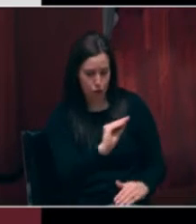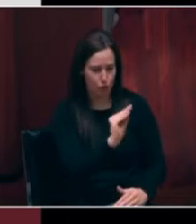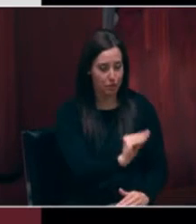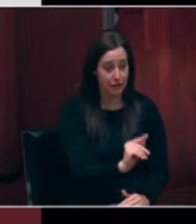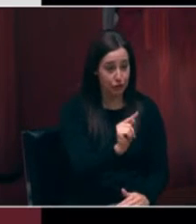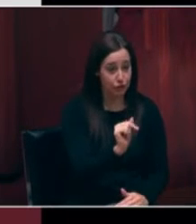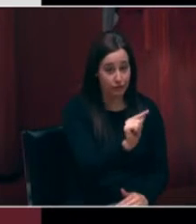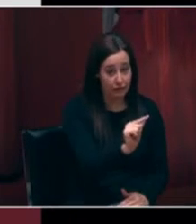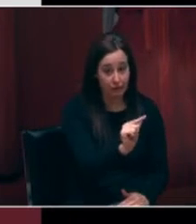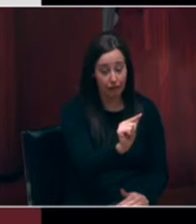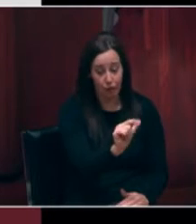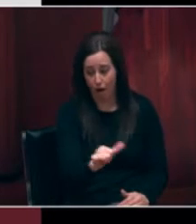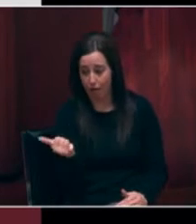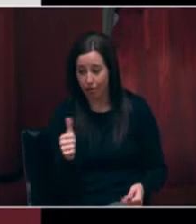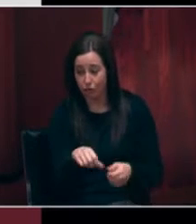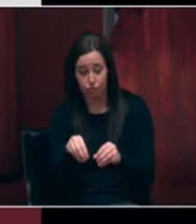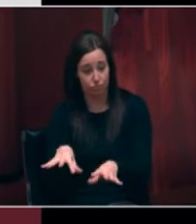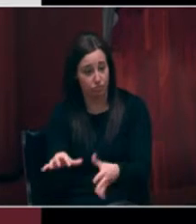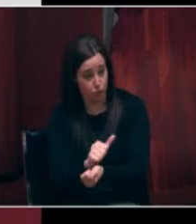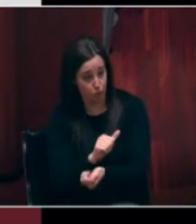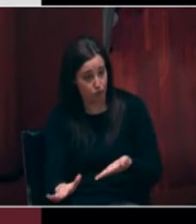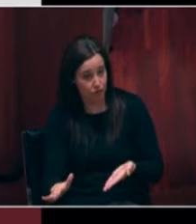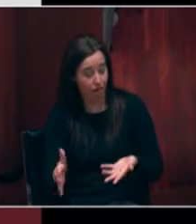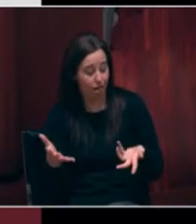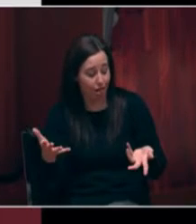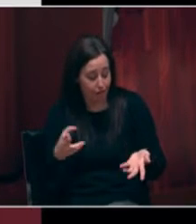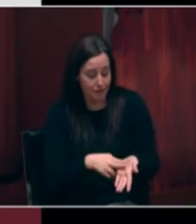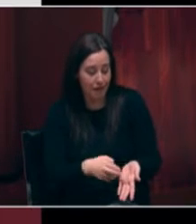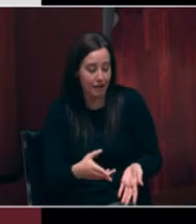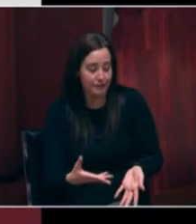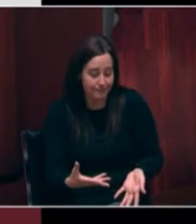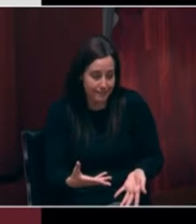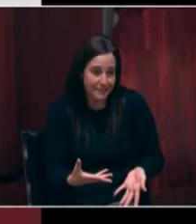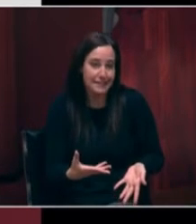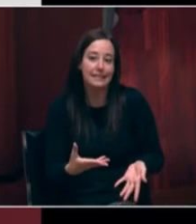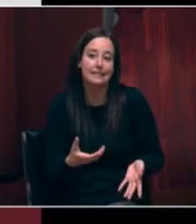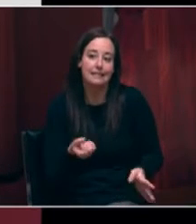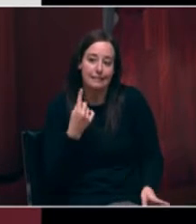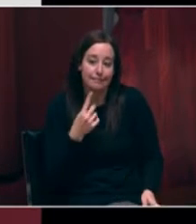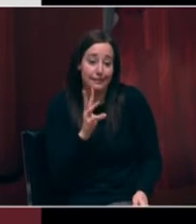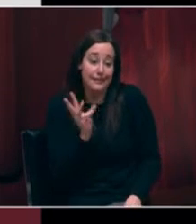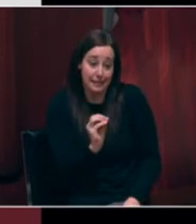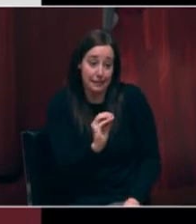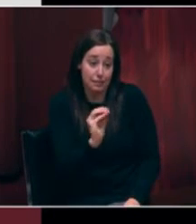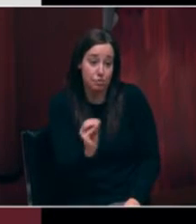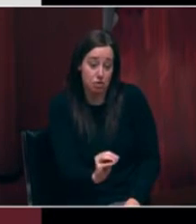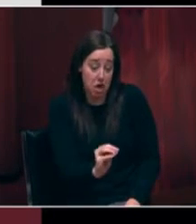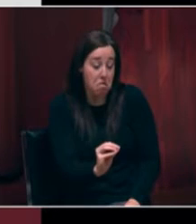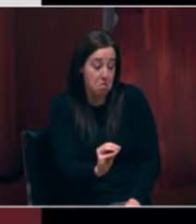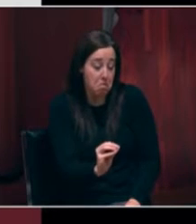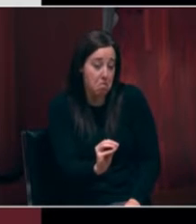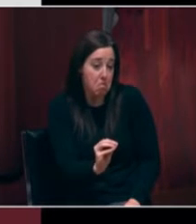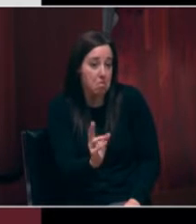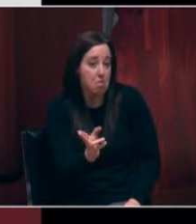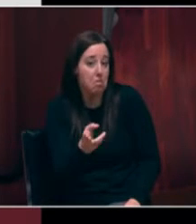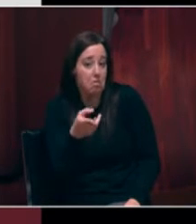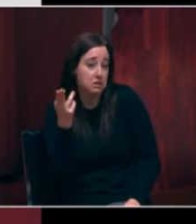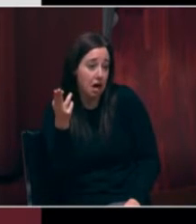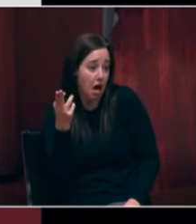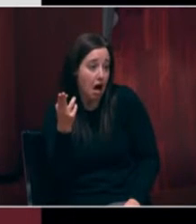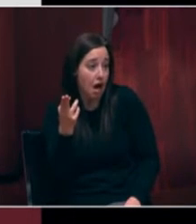other disposal will be signed. But, again, 60% maybe is at the high end of what we seem to be able to